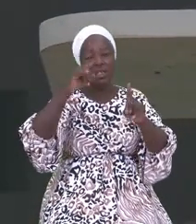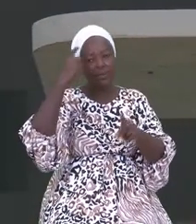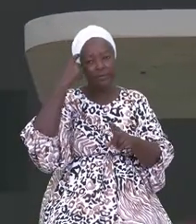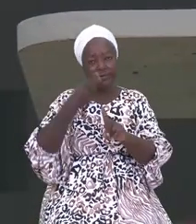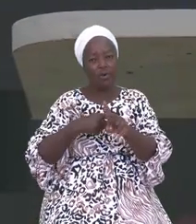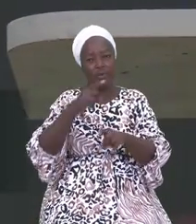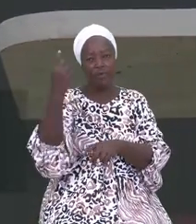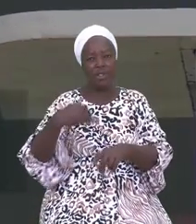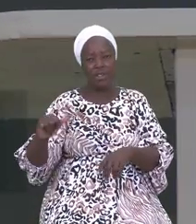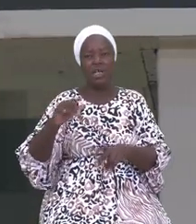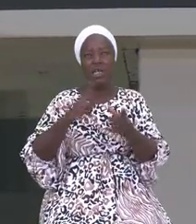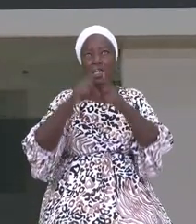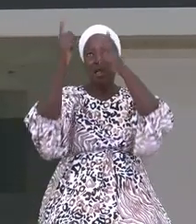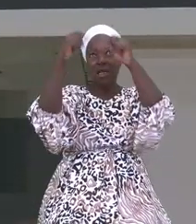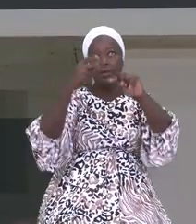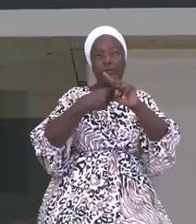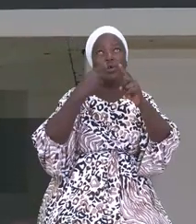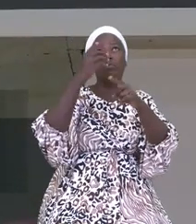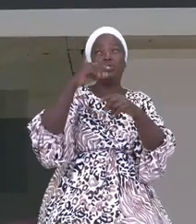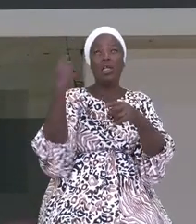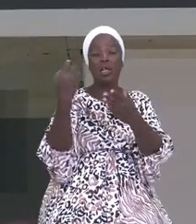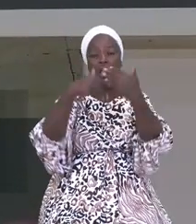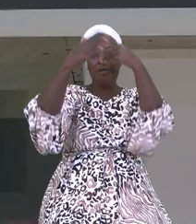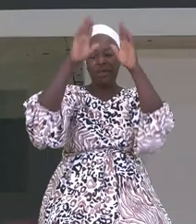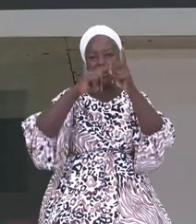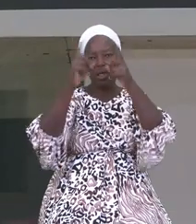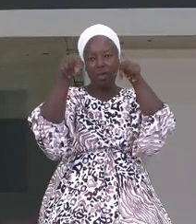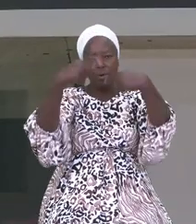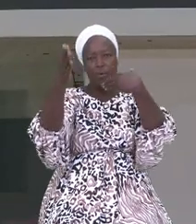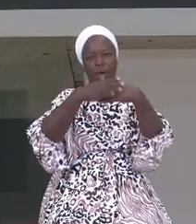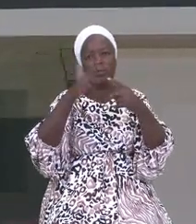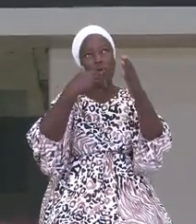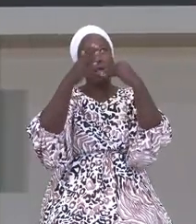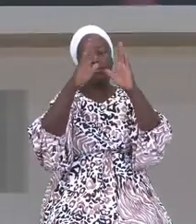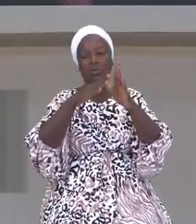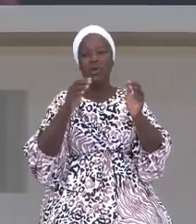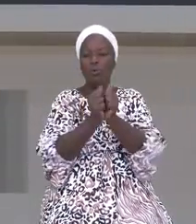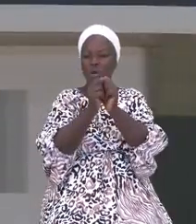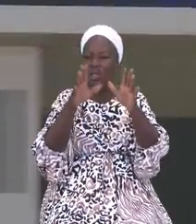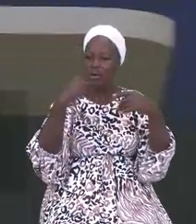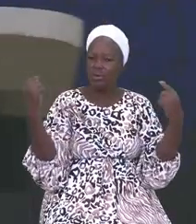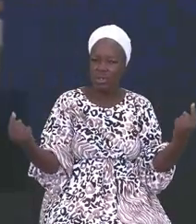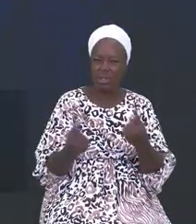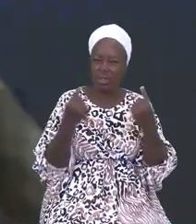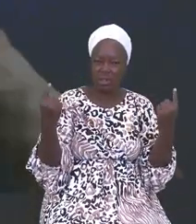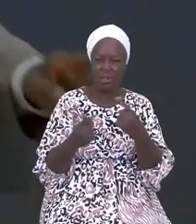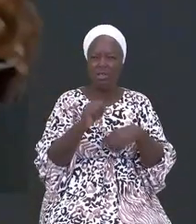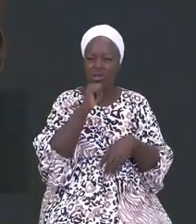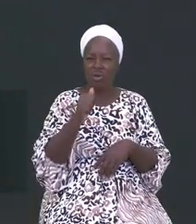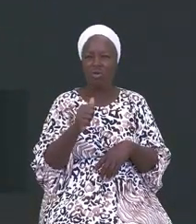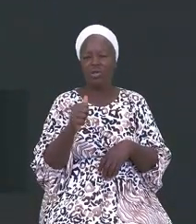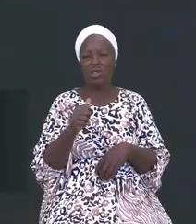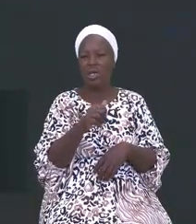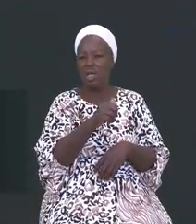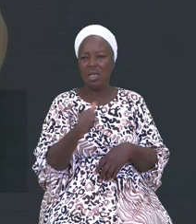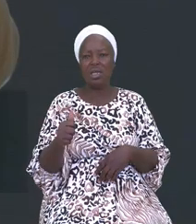gone back to eternity stainless, sinless, not in sin